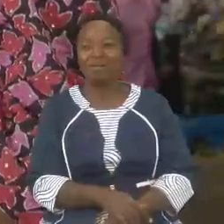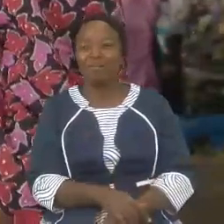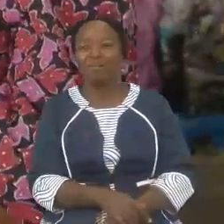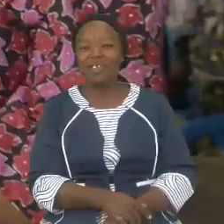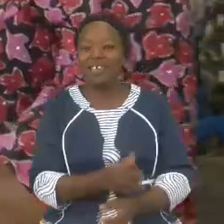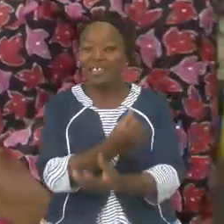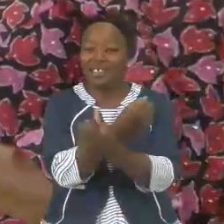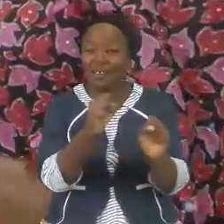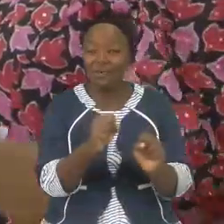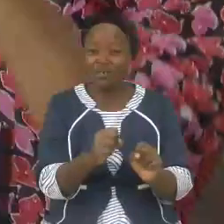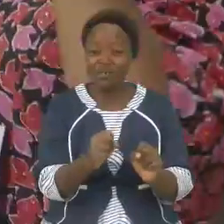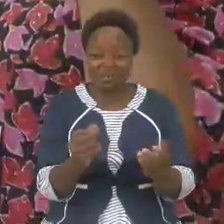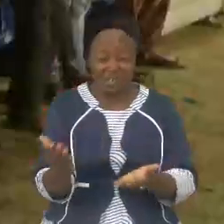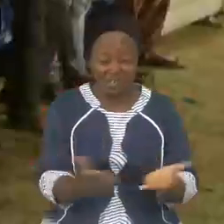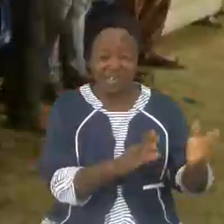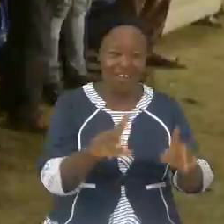Salvation, carry go.